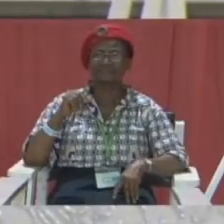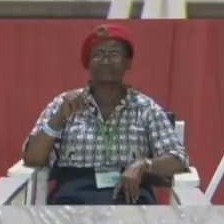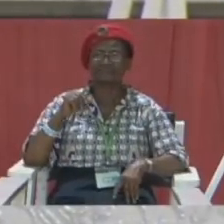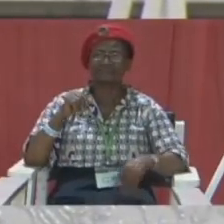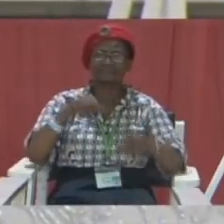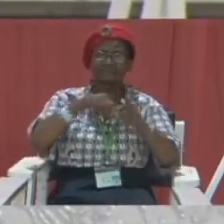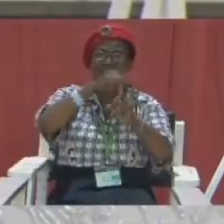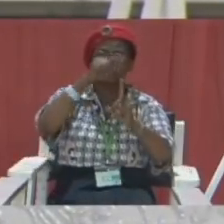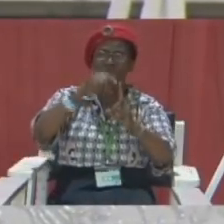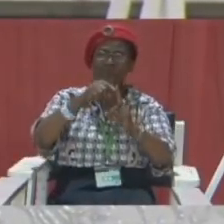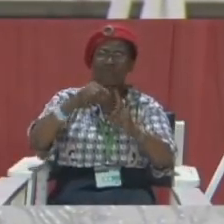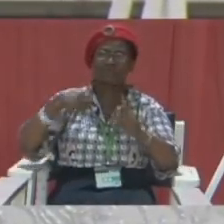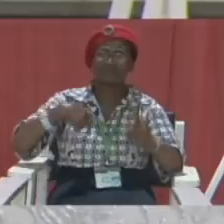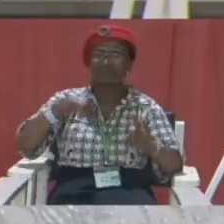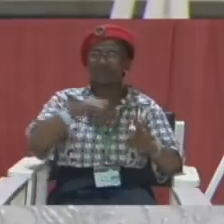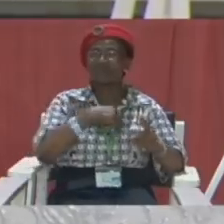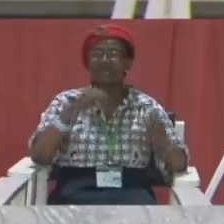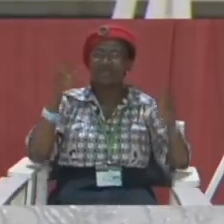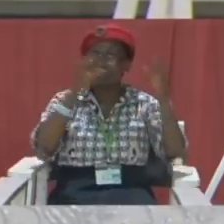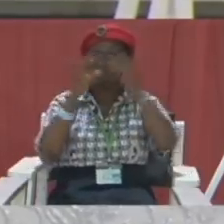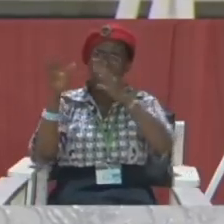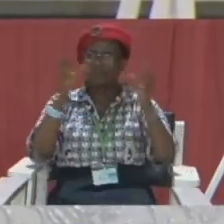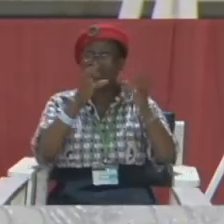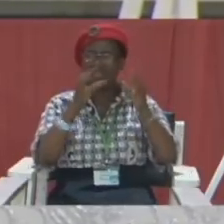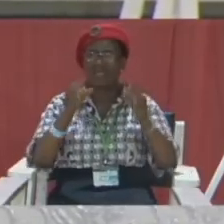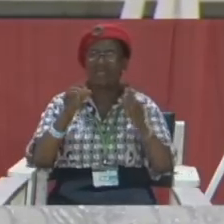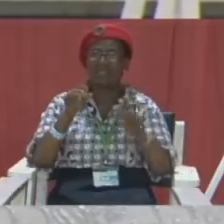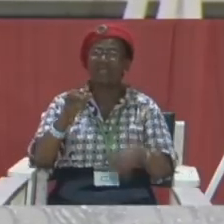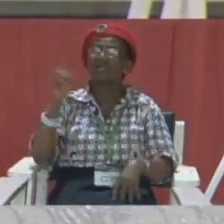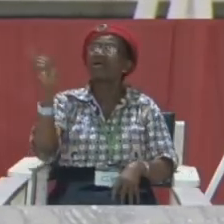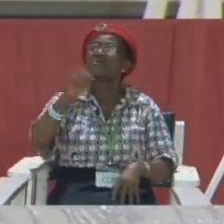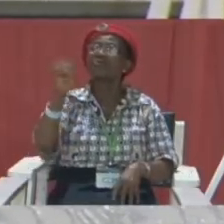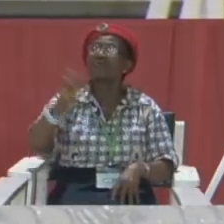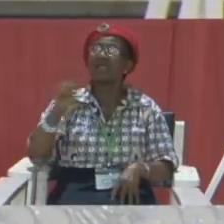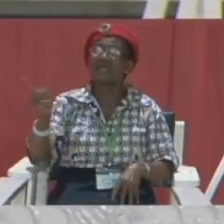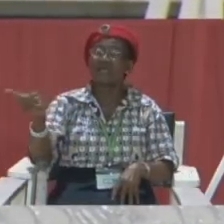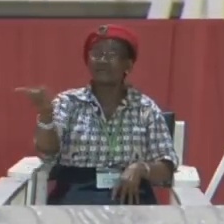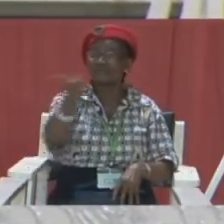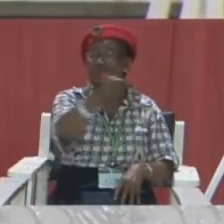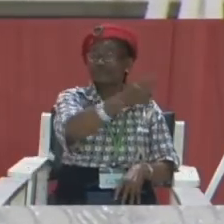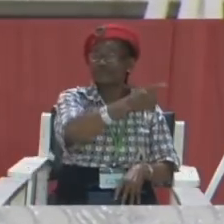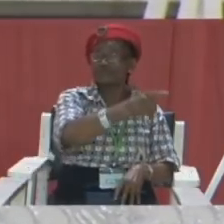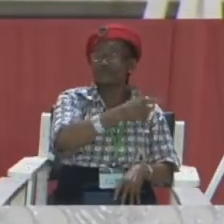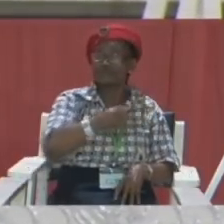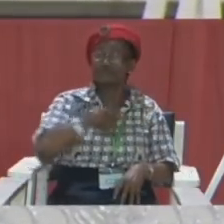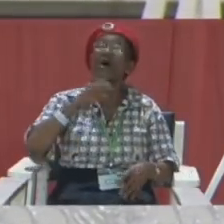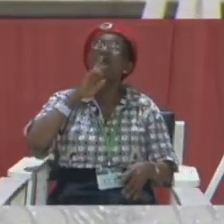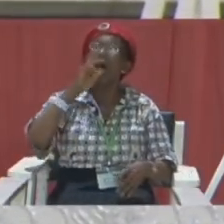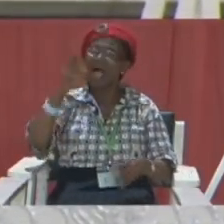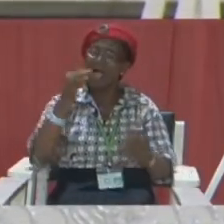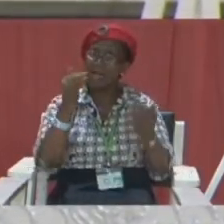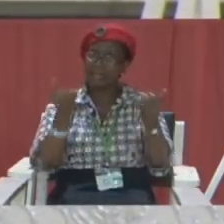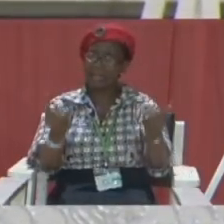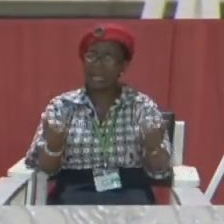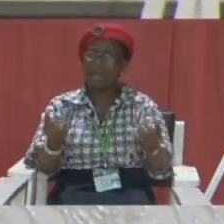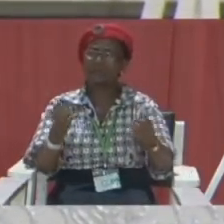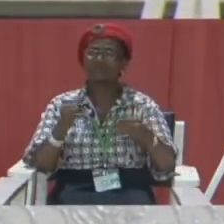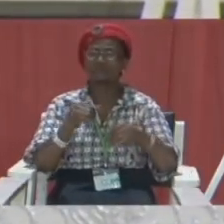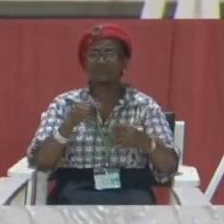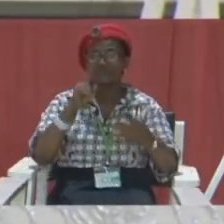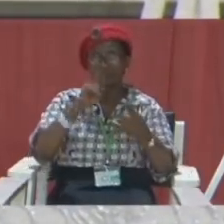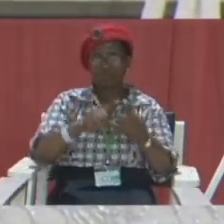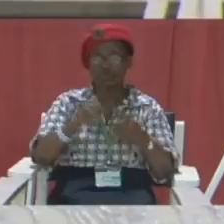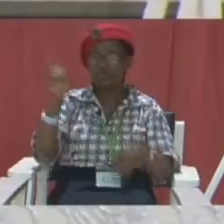when we compare where you are now, Oluwa so pe nigba ta ba fi ibi to wa nisisiyi to